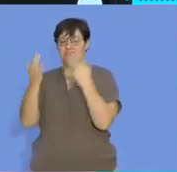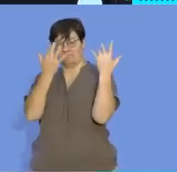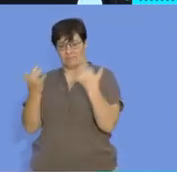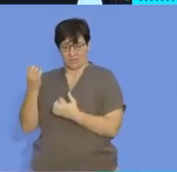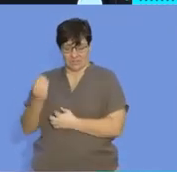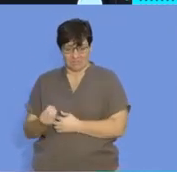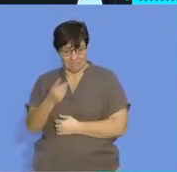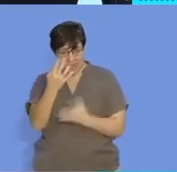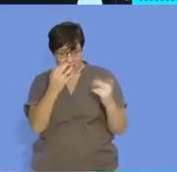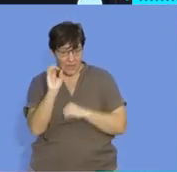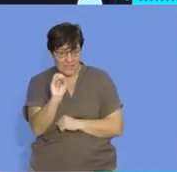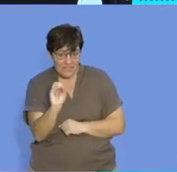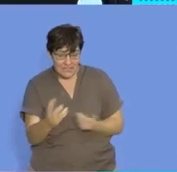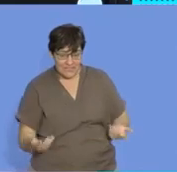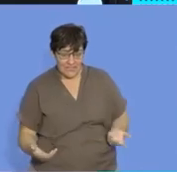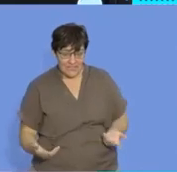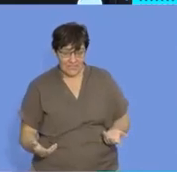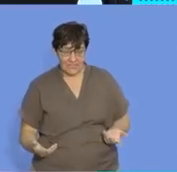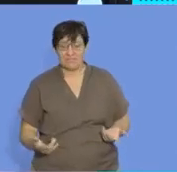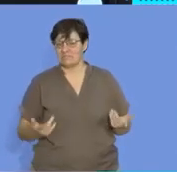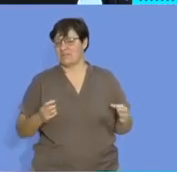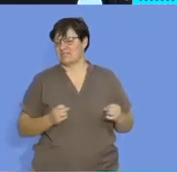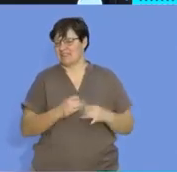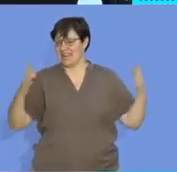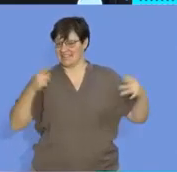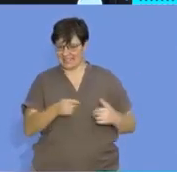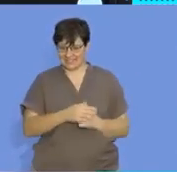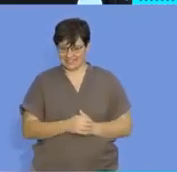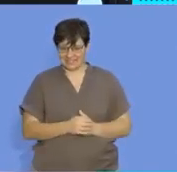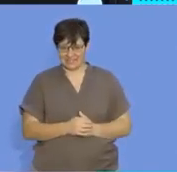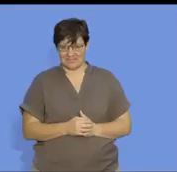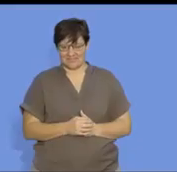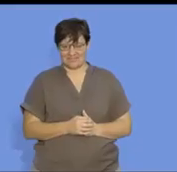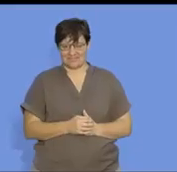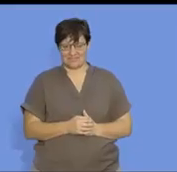got your calculator with you, and let's get going.